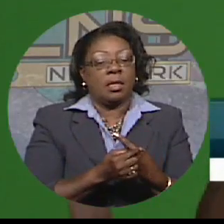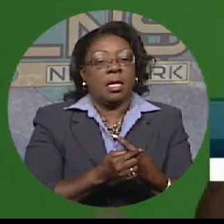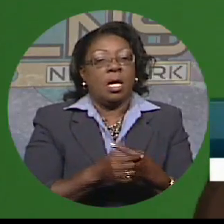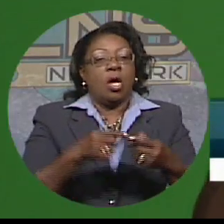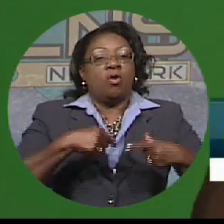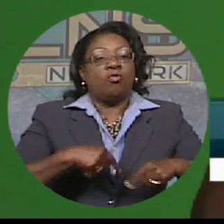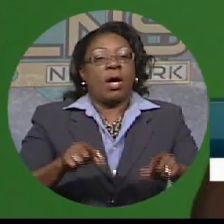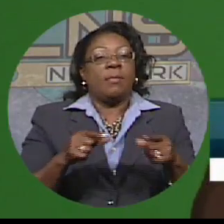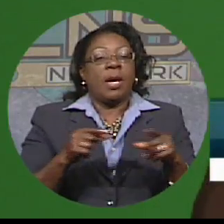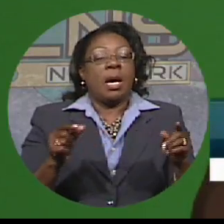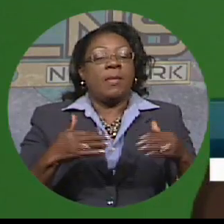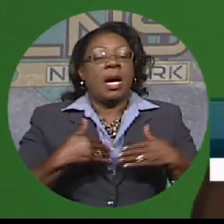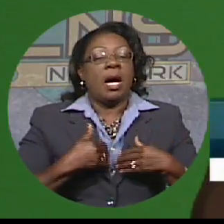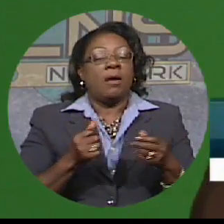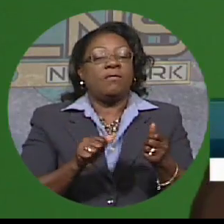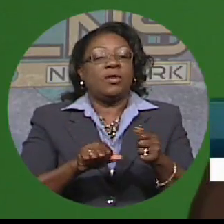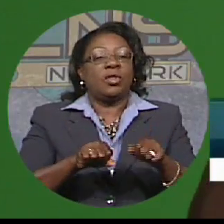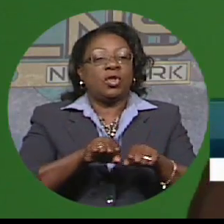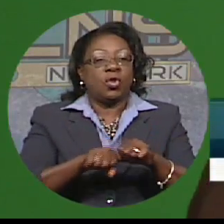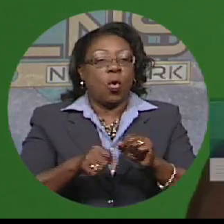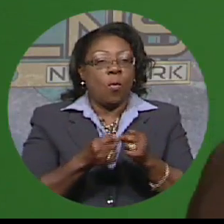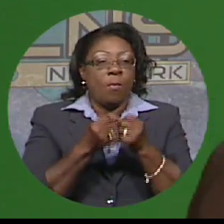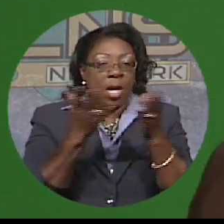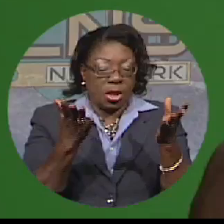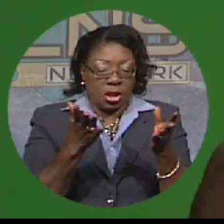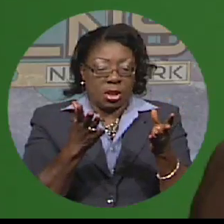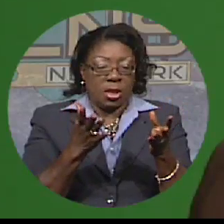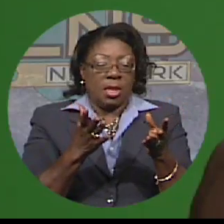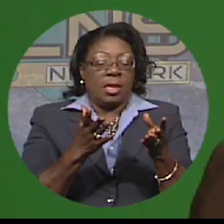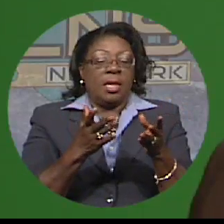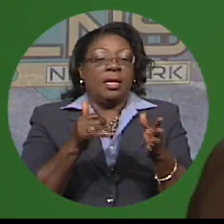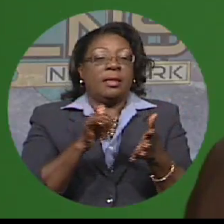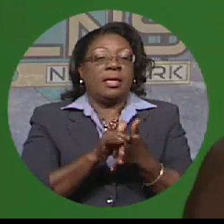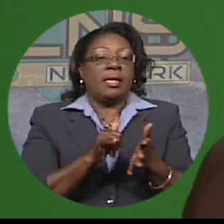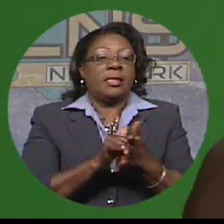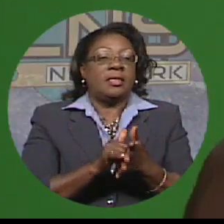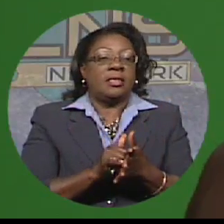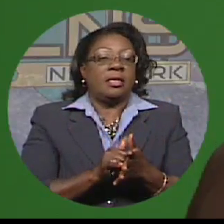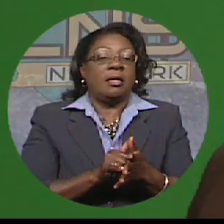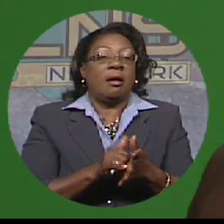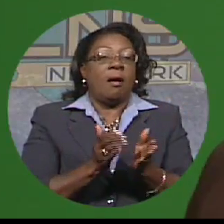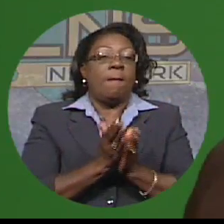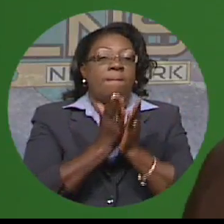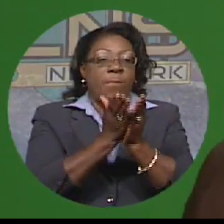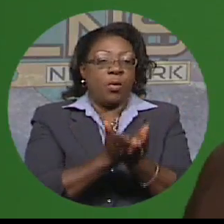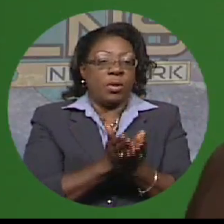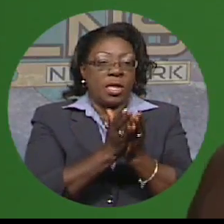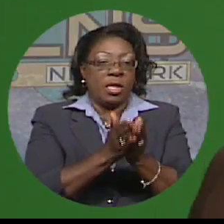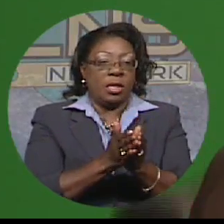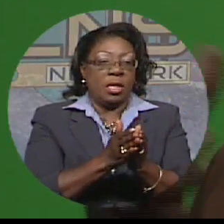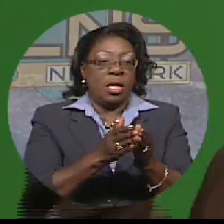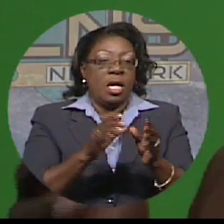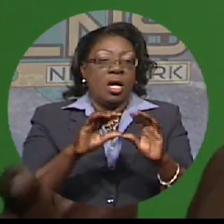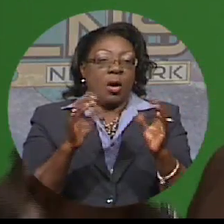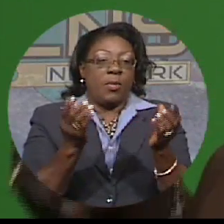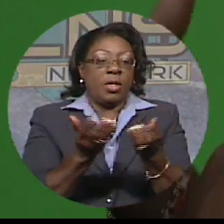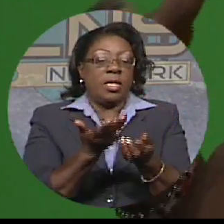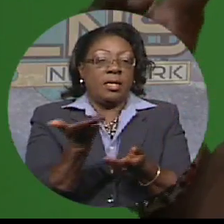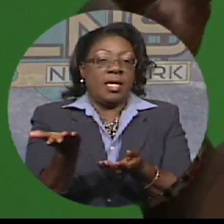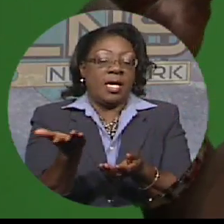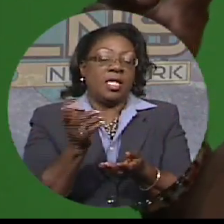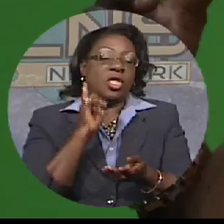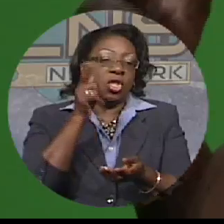boatyard itself ought to be able to sponsor a major regatta. When we drove through the area of the